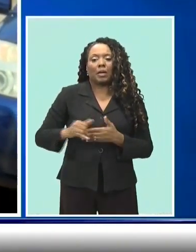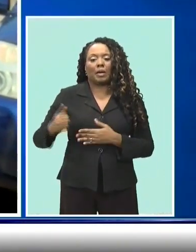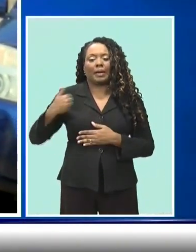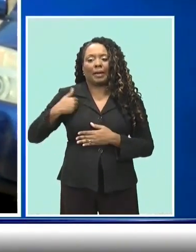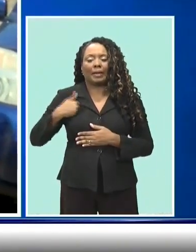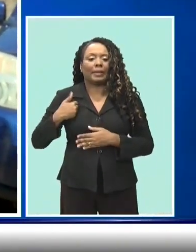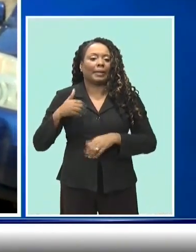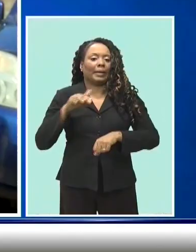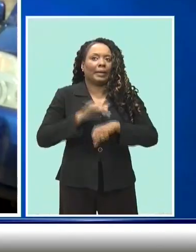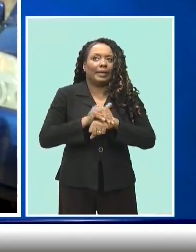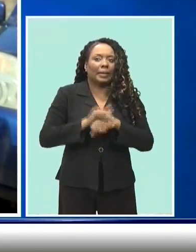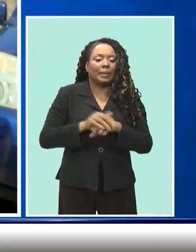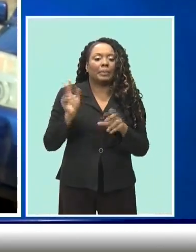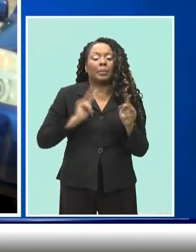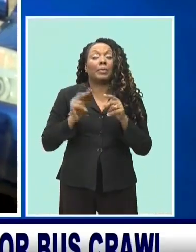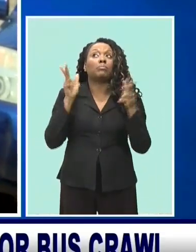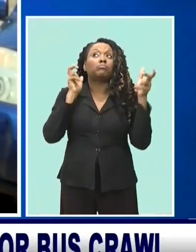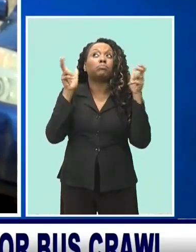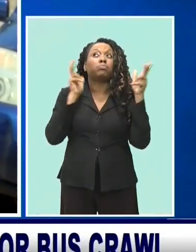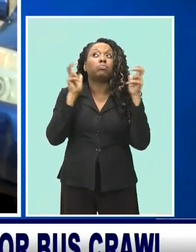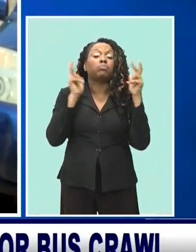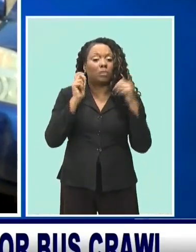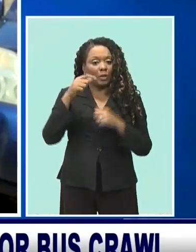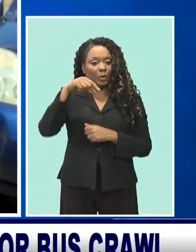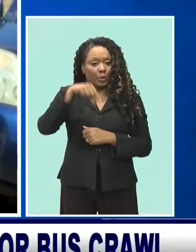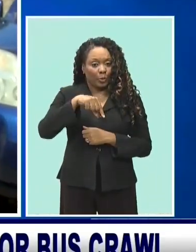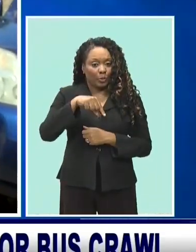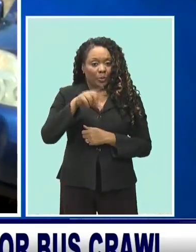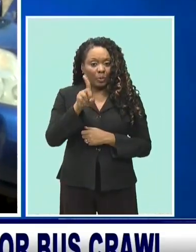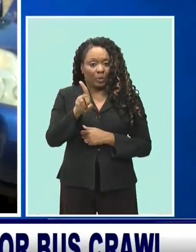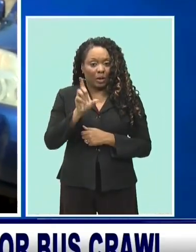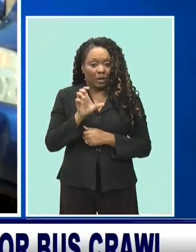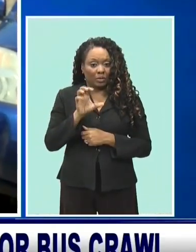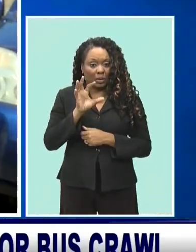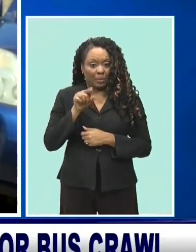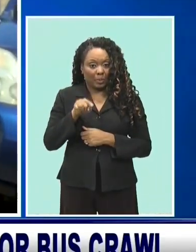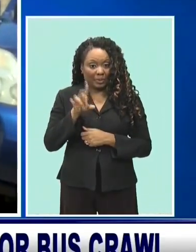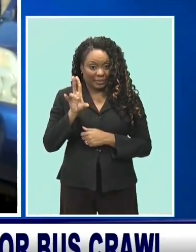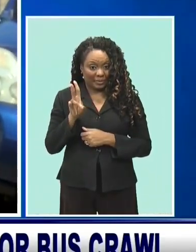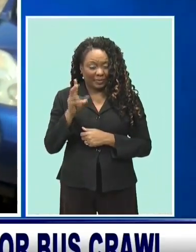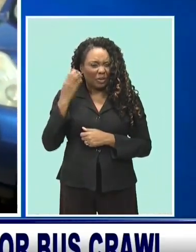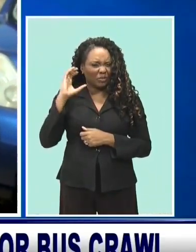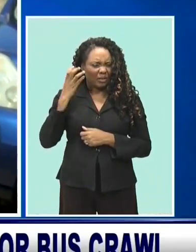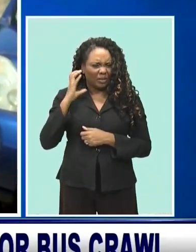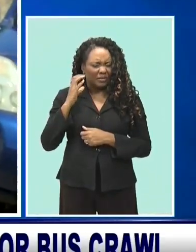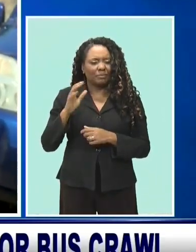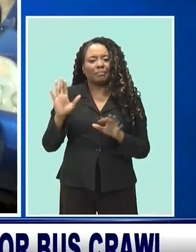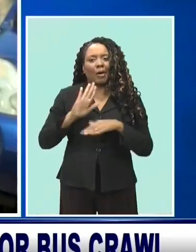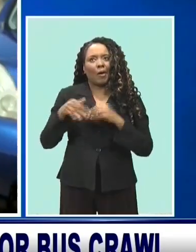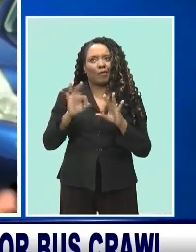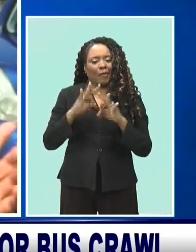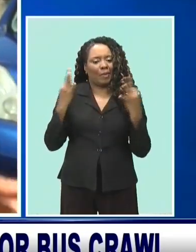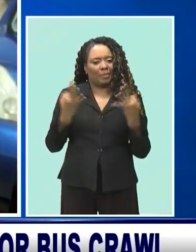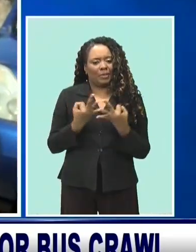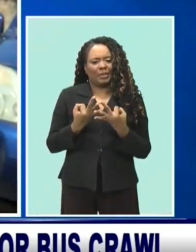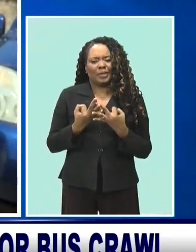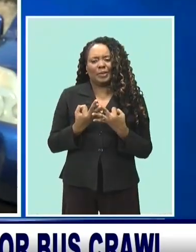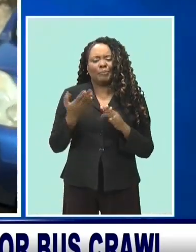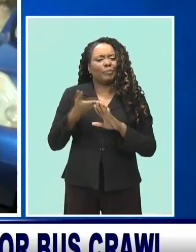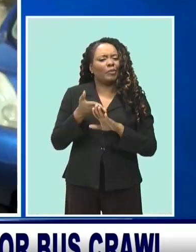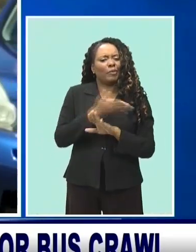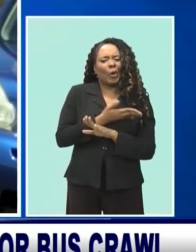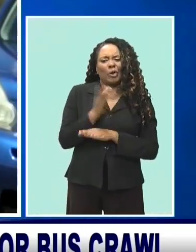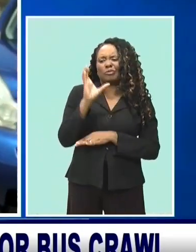all over. People that listen to Q100.7, we are all family. We started out as strangers. As you will see